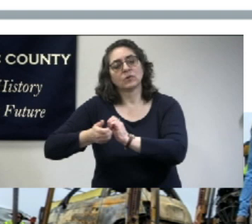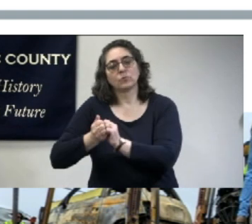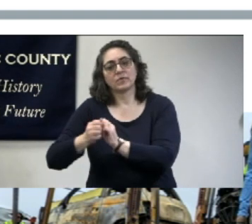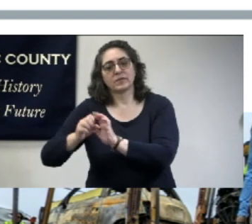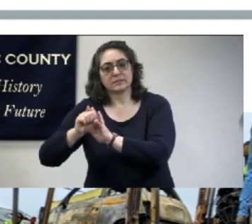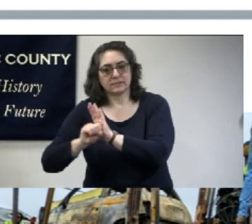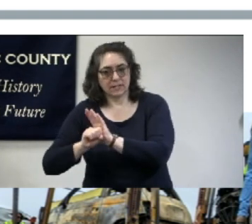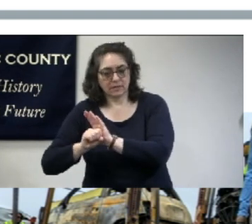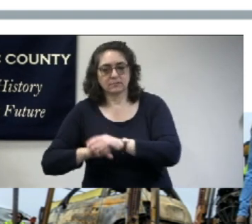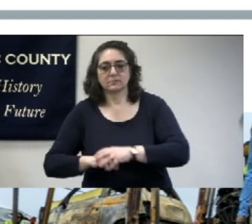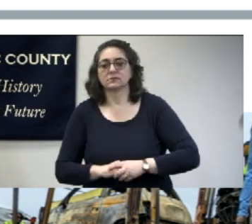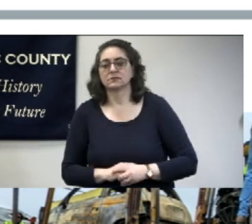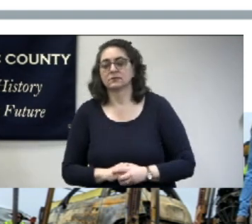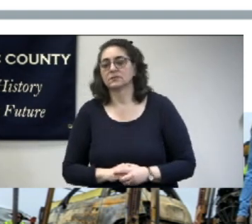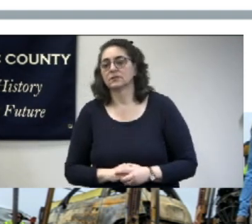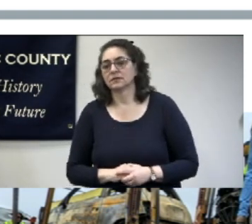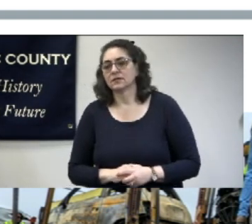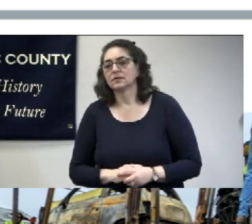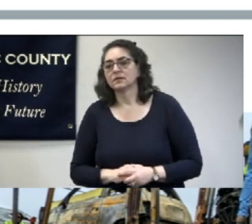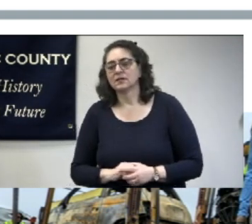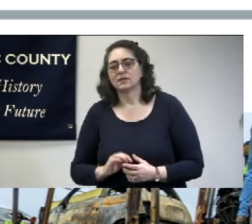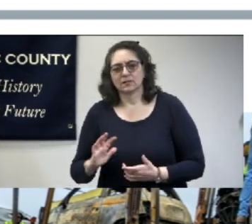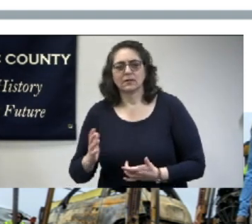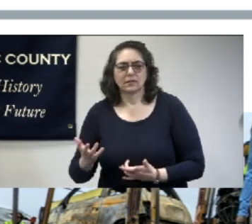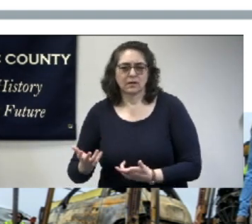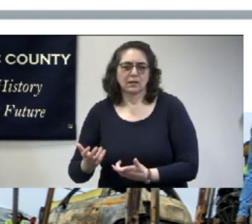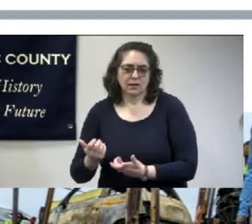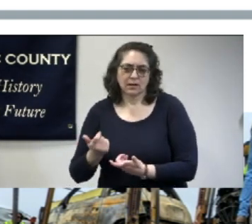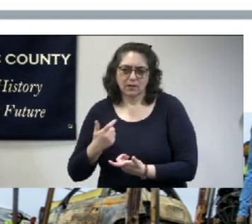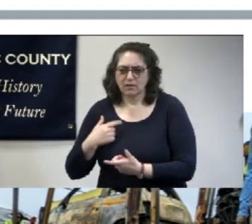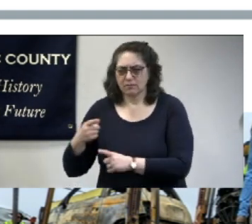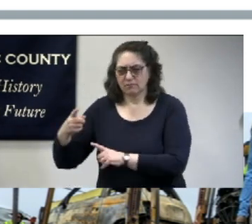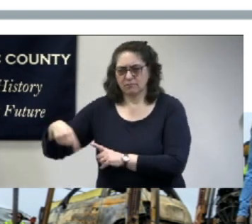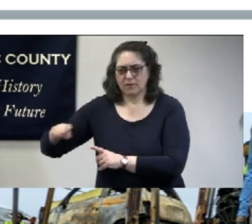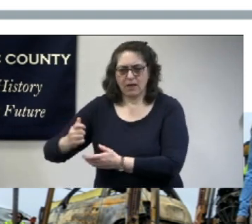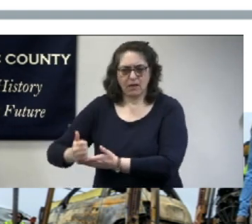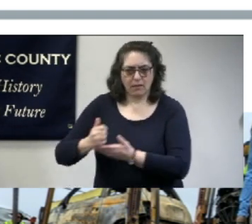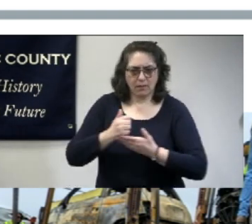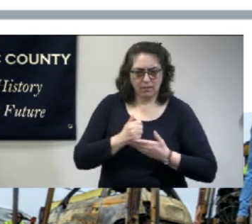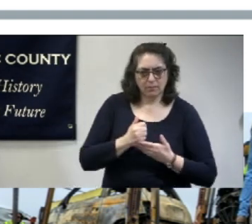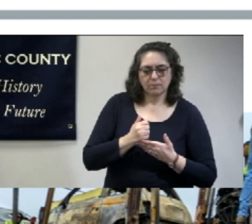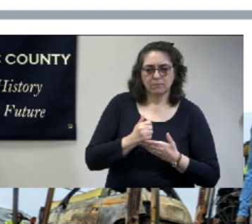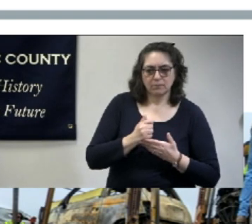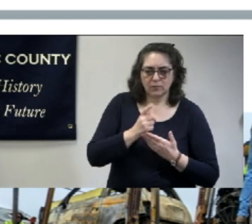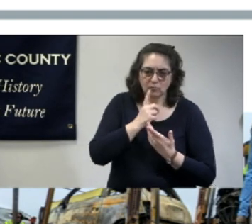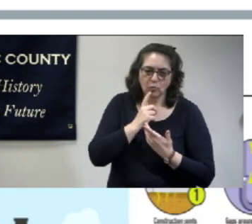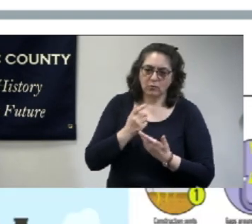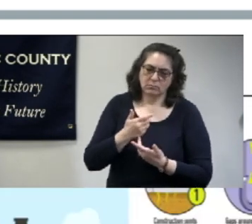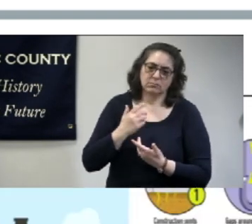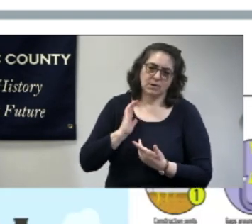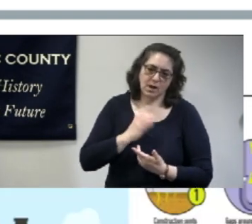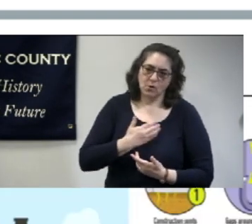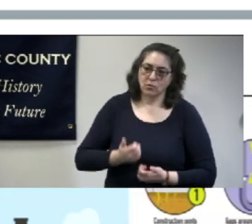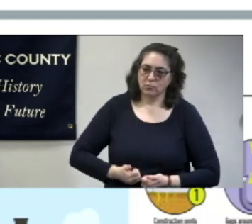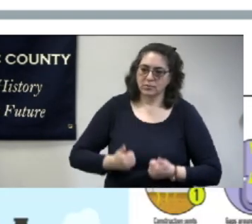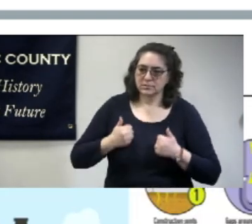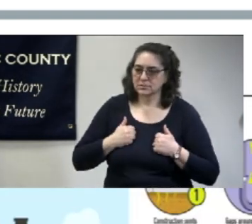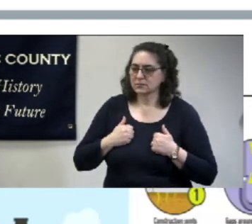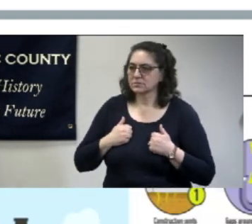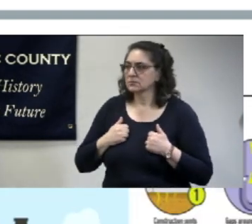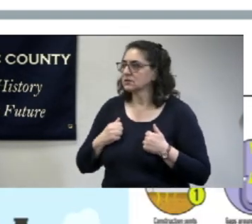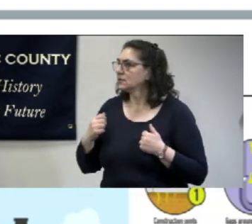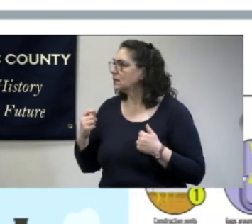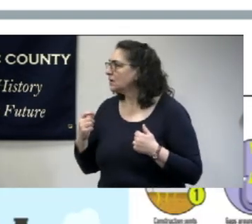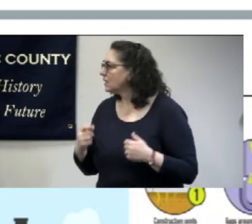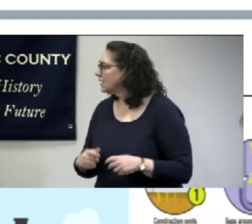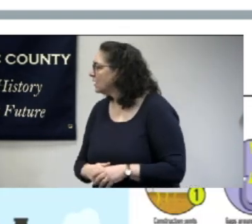necessary, to protect the health and well-being of our residents. Can I just ask you where the